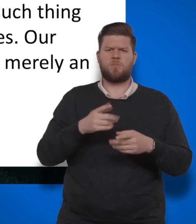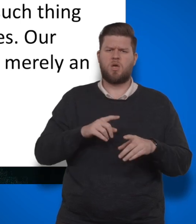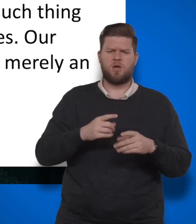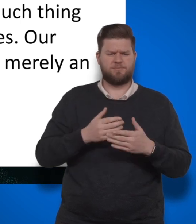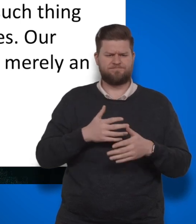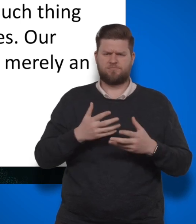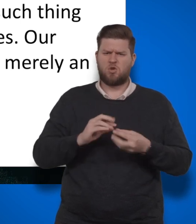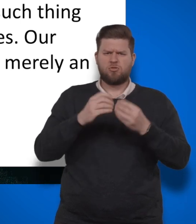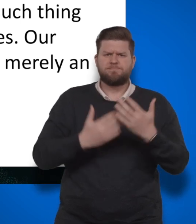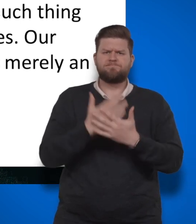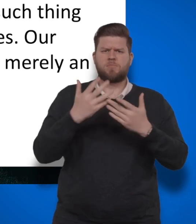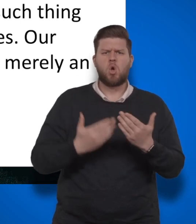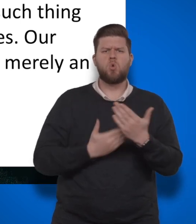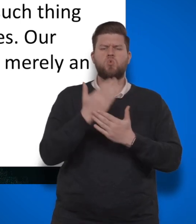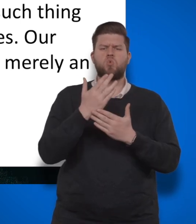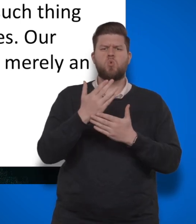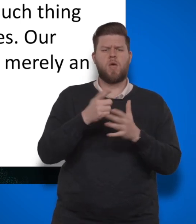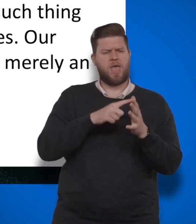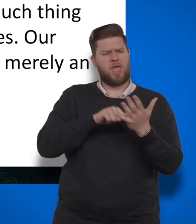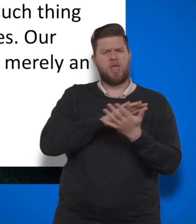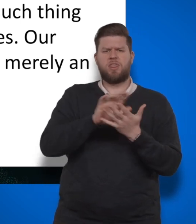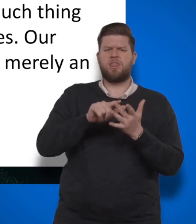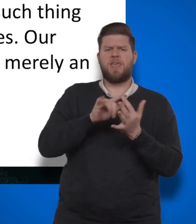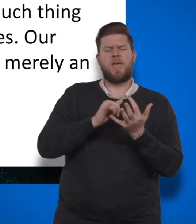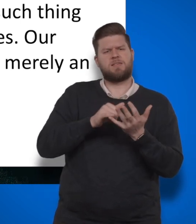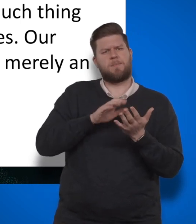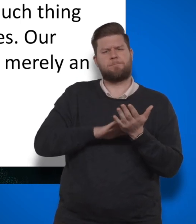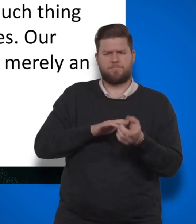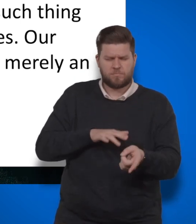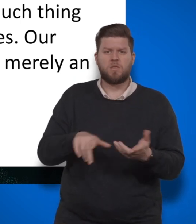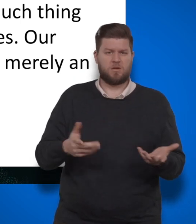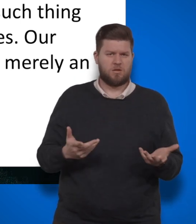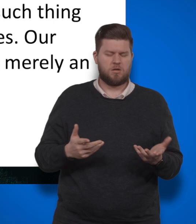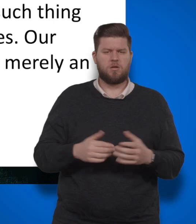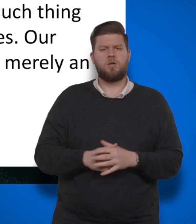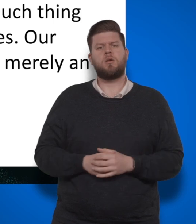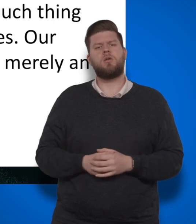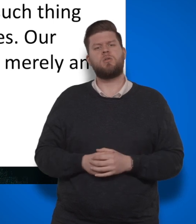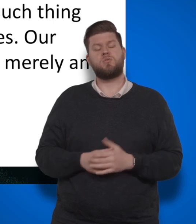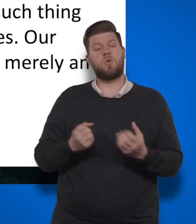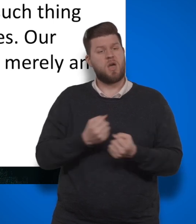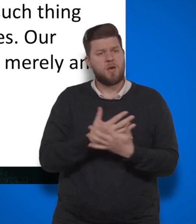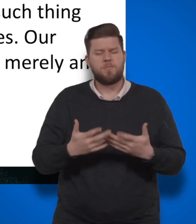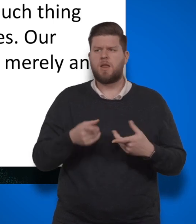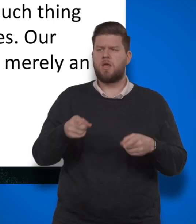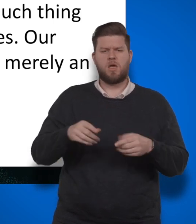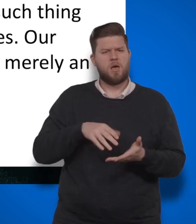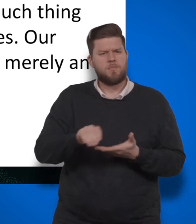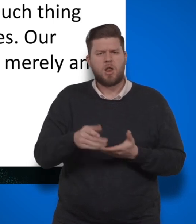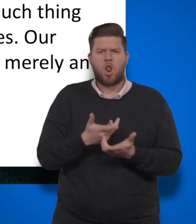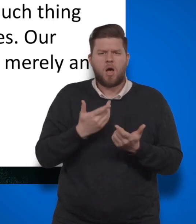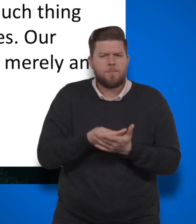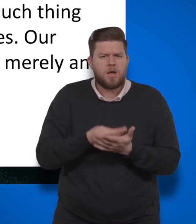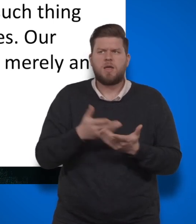Now it's rather old, tired atheism, but never mind. And Dawkins and the campaigners paid a lot of money for London buses to carry posters which said, "There is probably